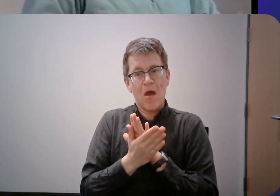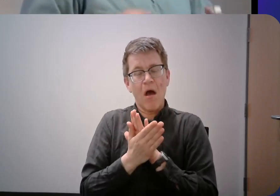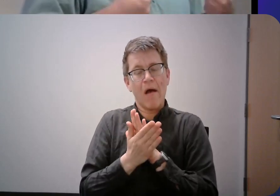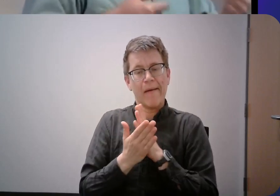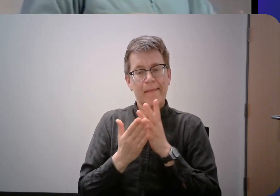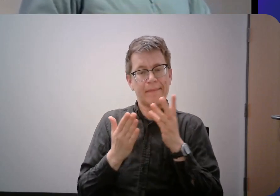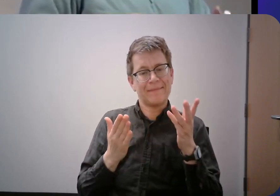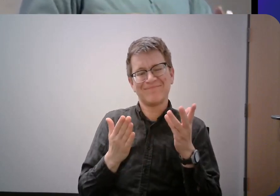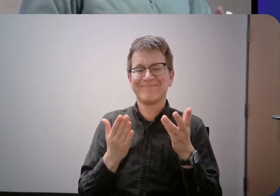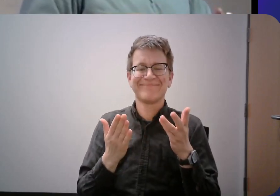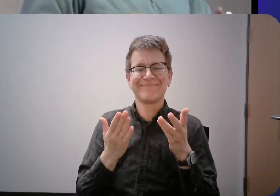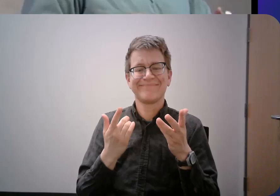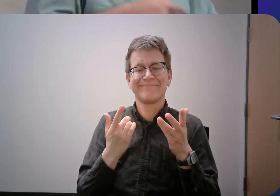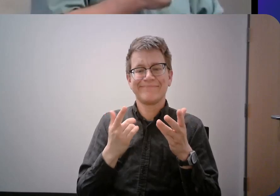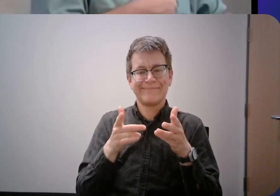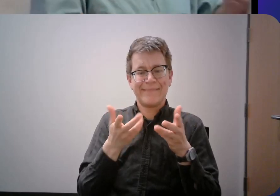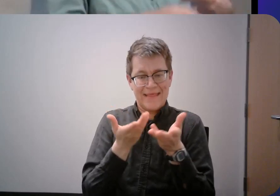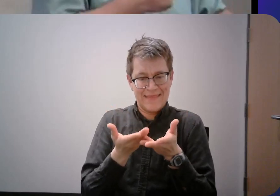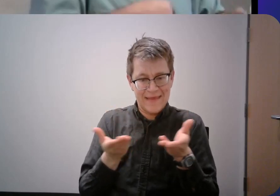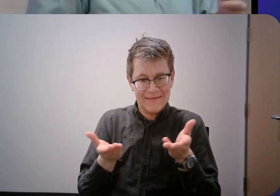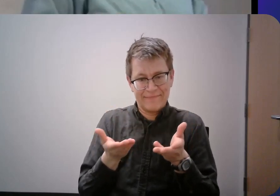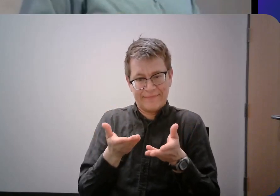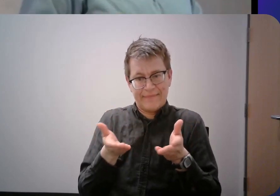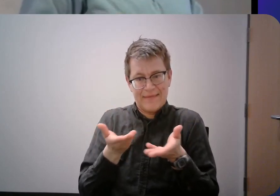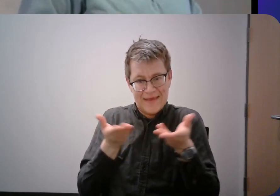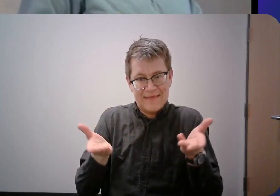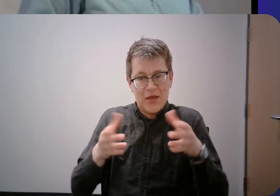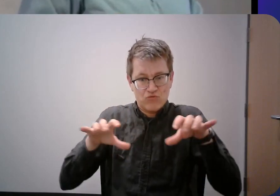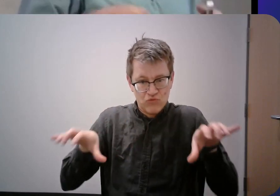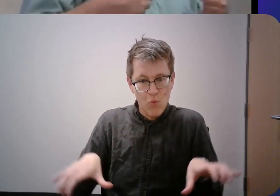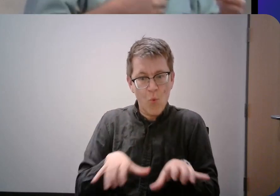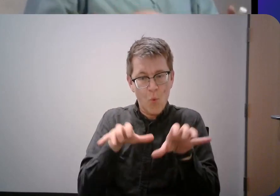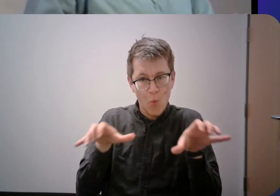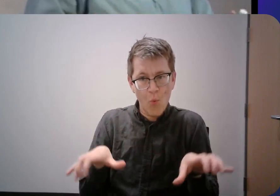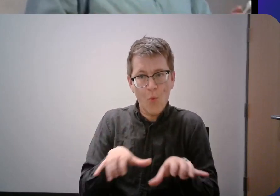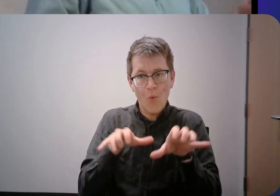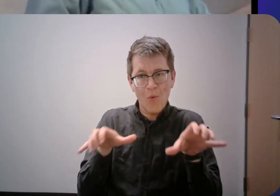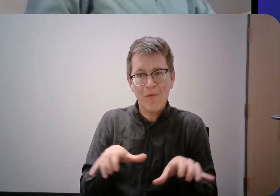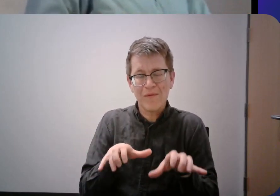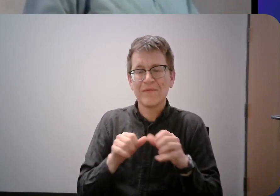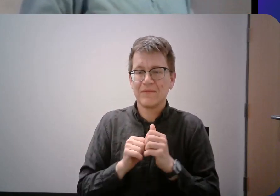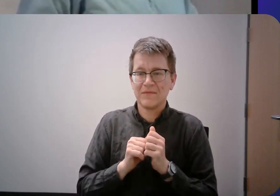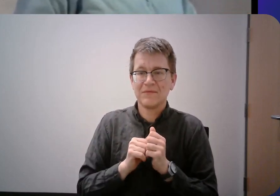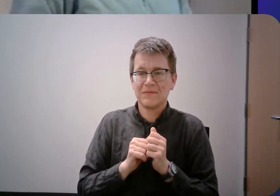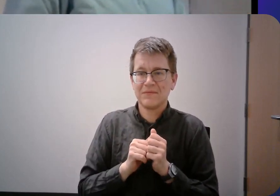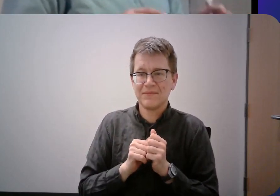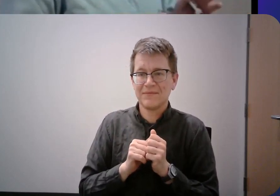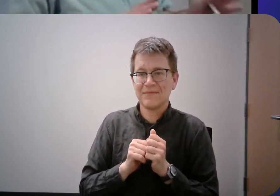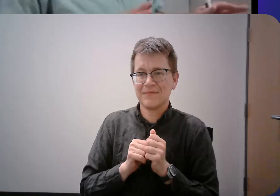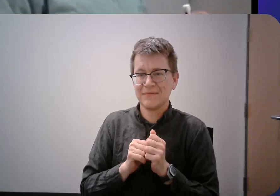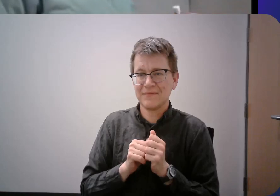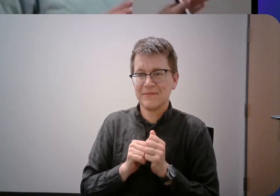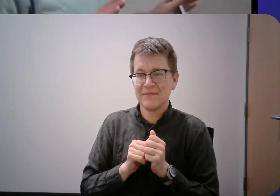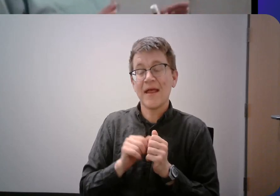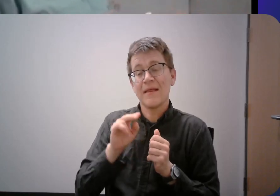like you. You see? But the note itself is dead. But its message could somehow